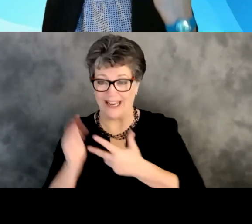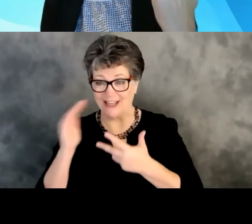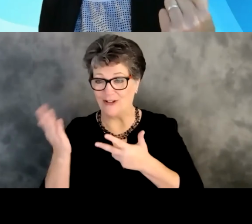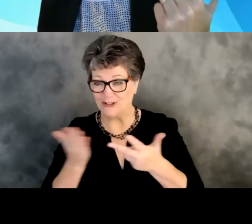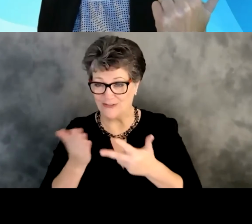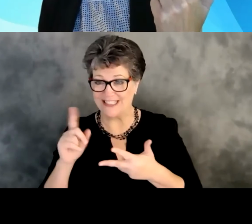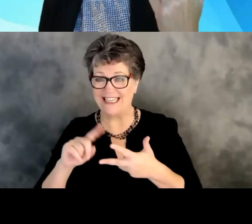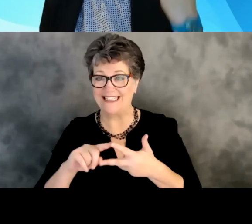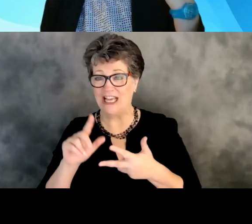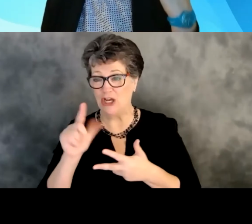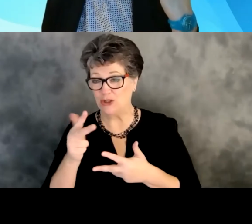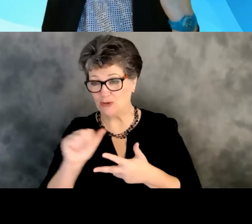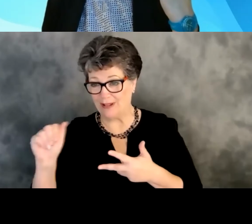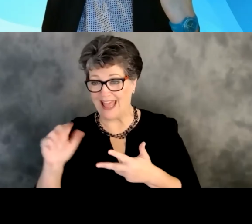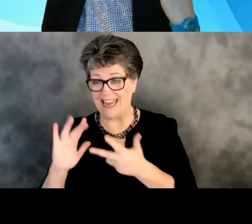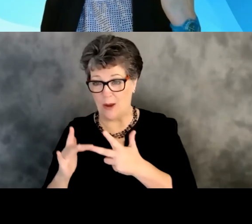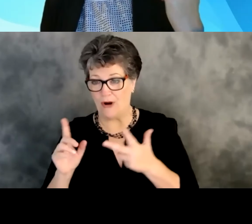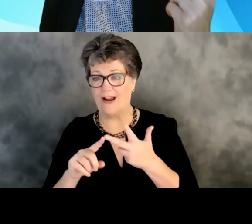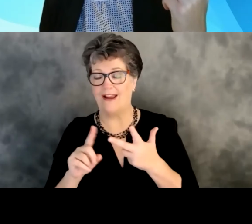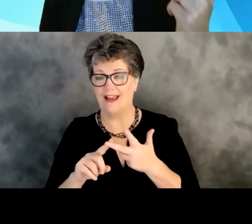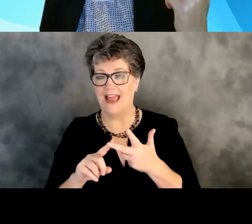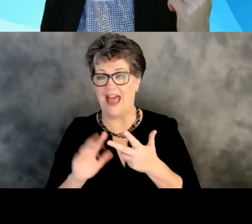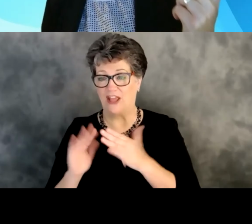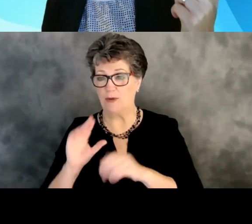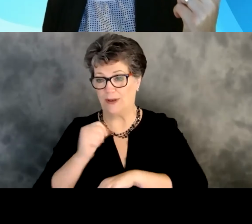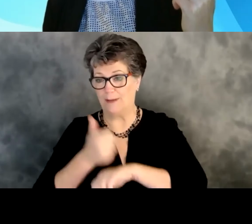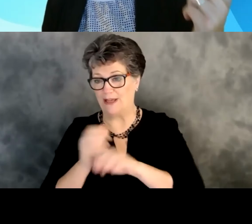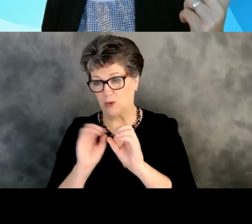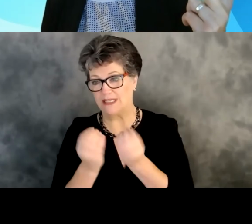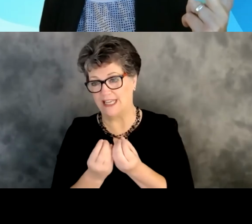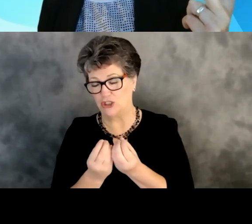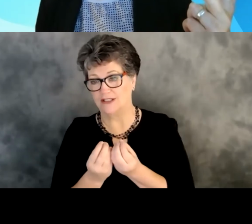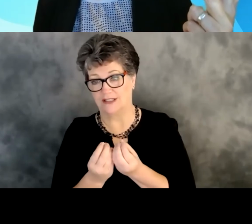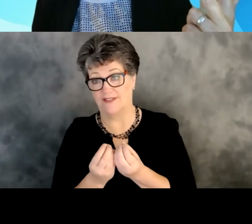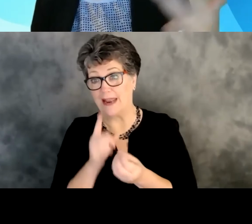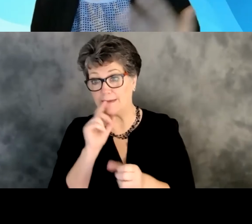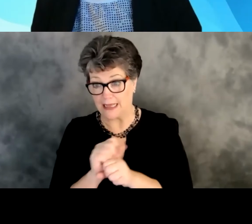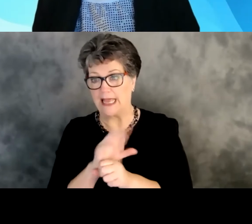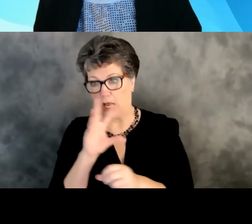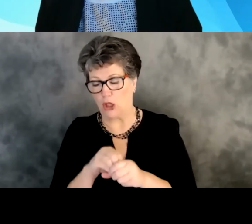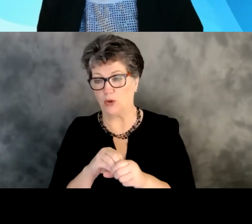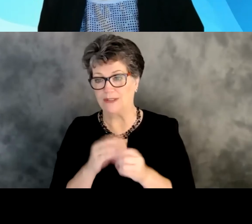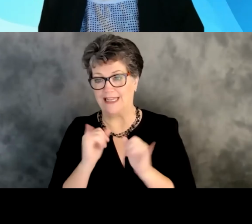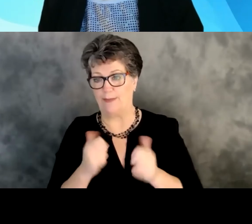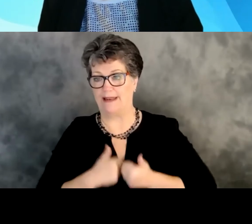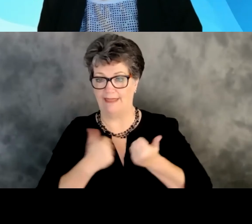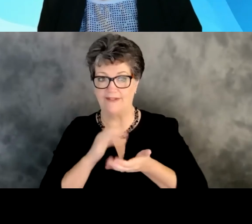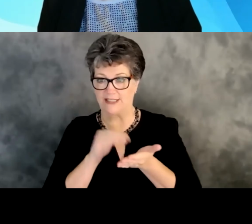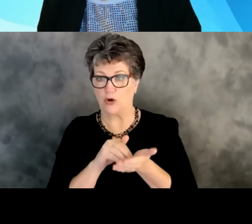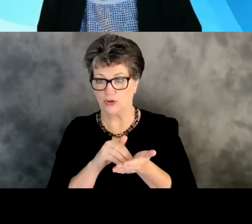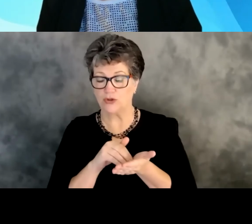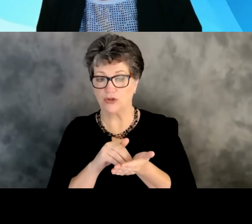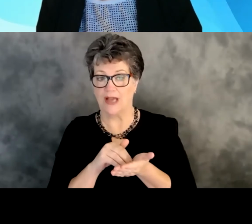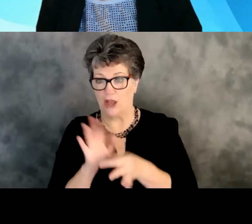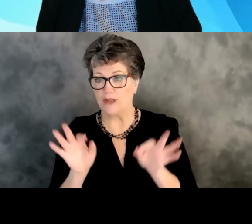services, the AAA network, and the community-based organizations, which absolutely includes independent living centers, are our